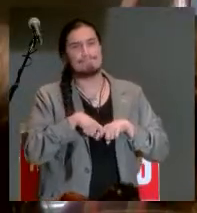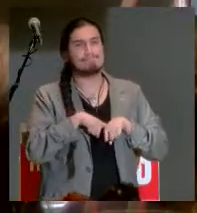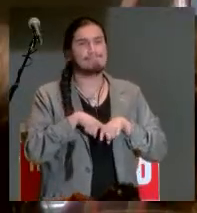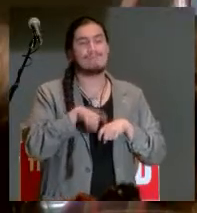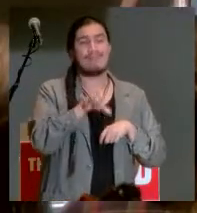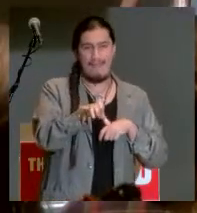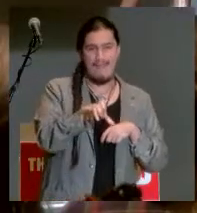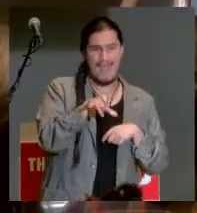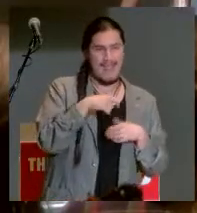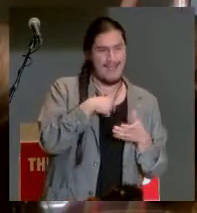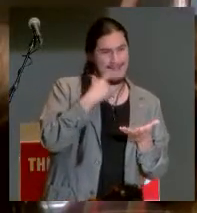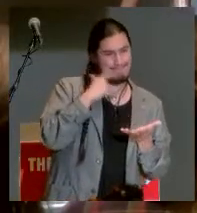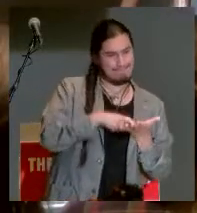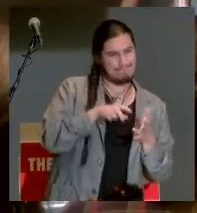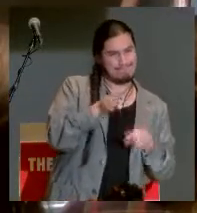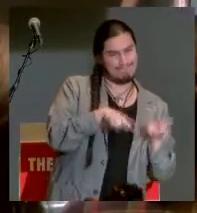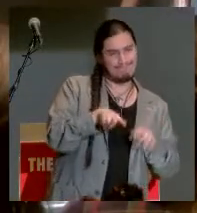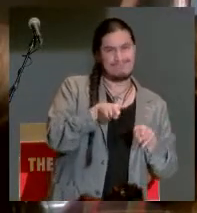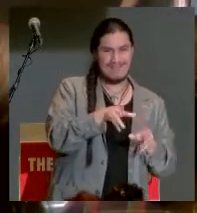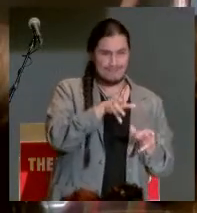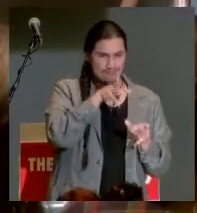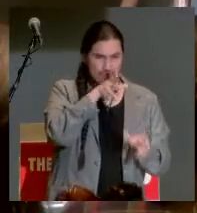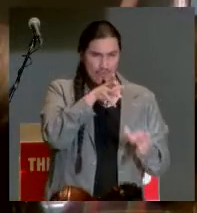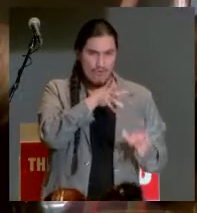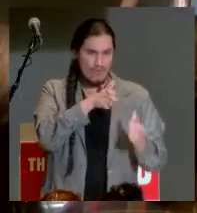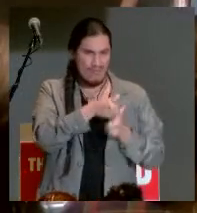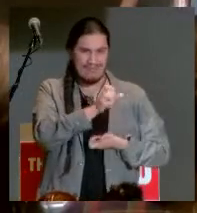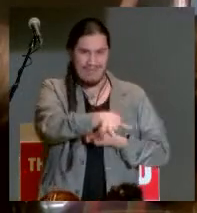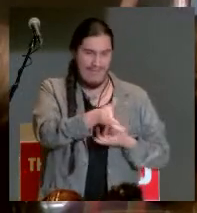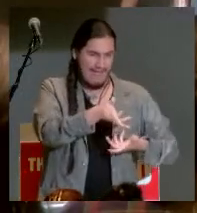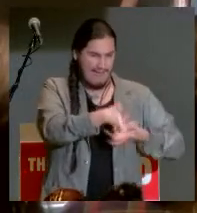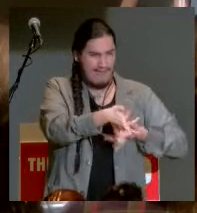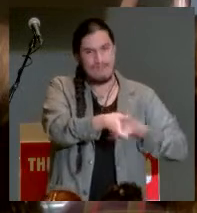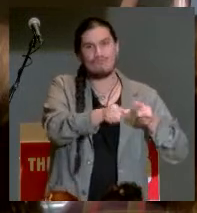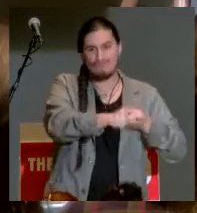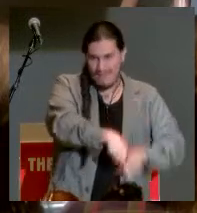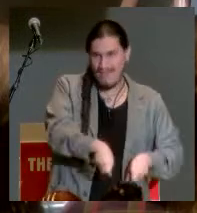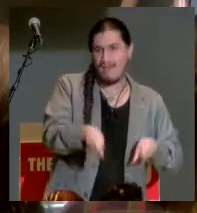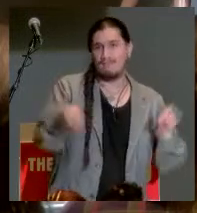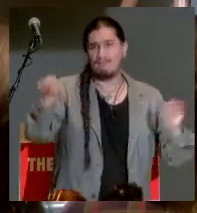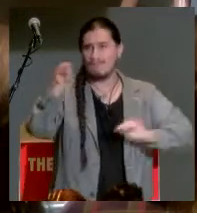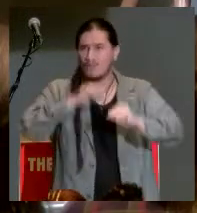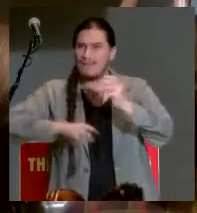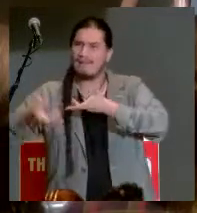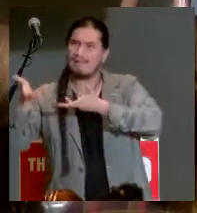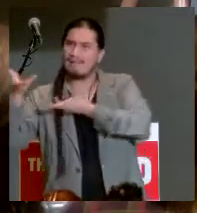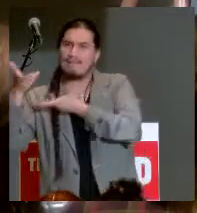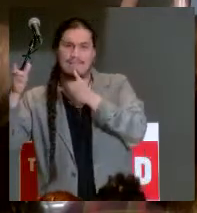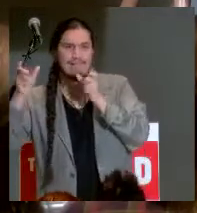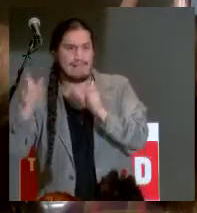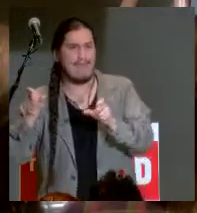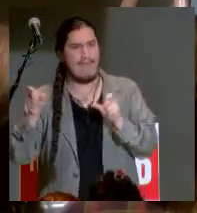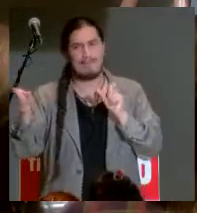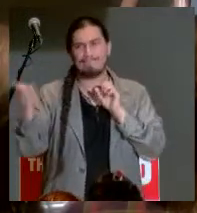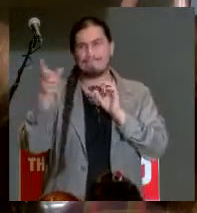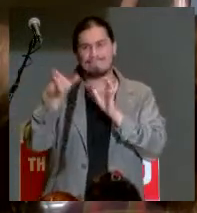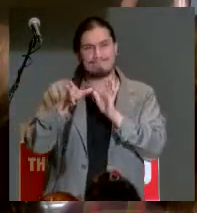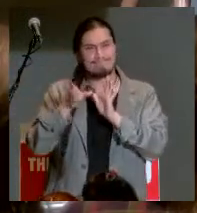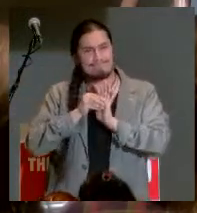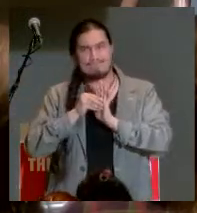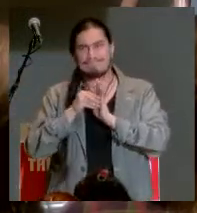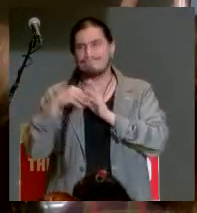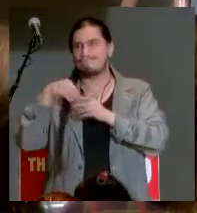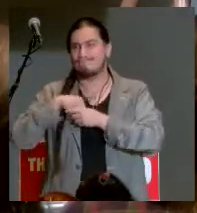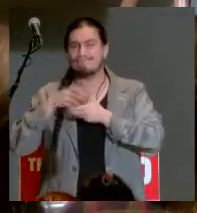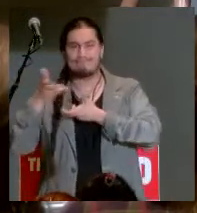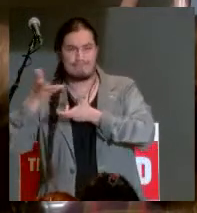can kind of talk to it. You can talk to movement or let that guide the way it comes out. It's all